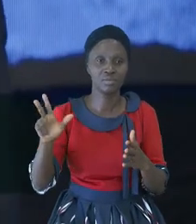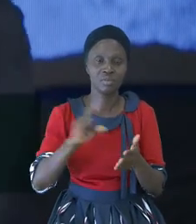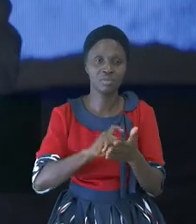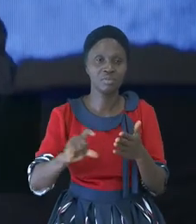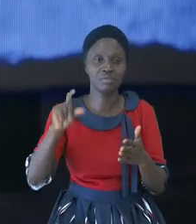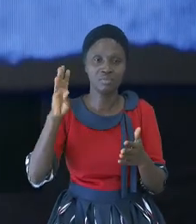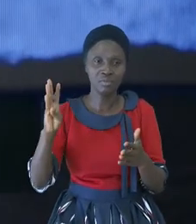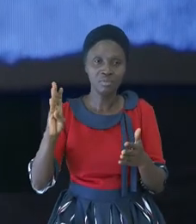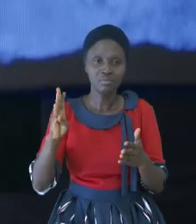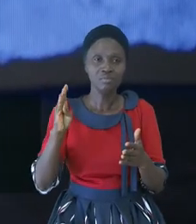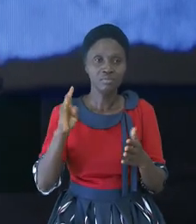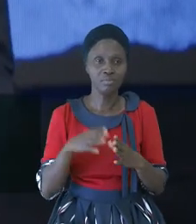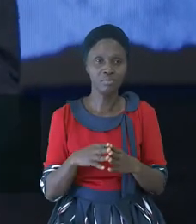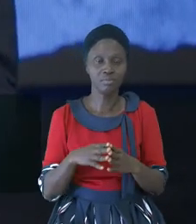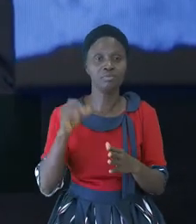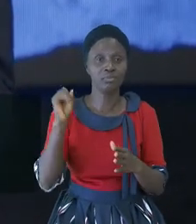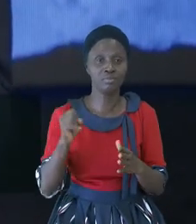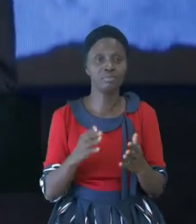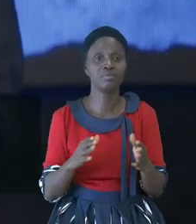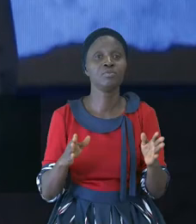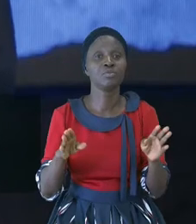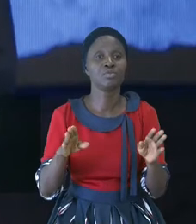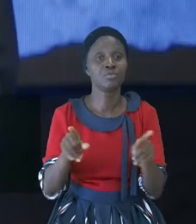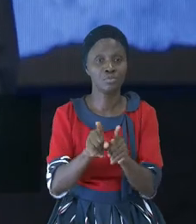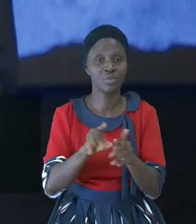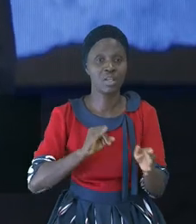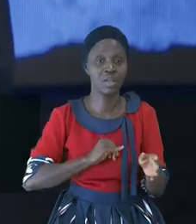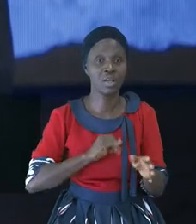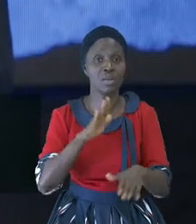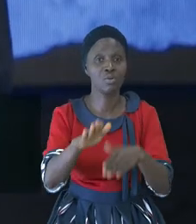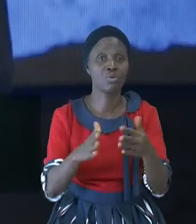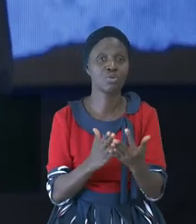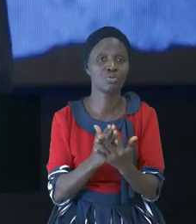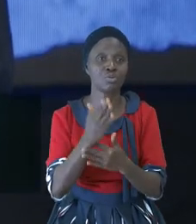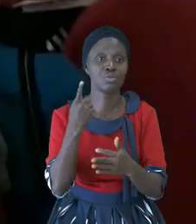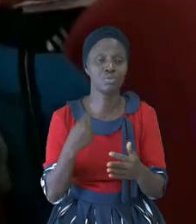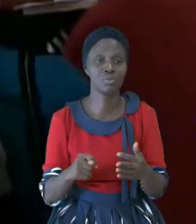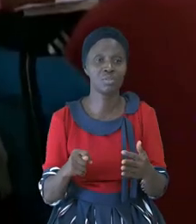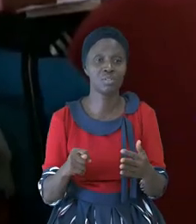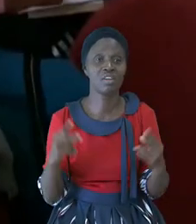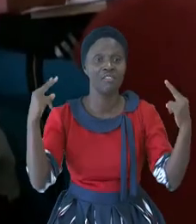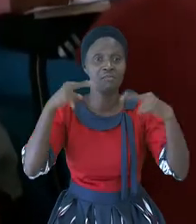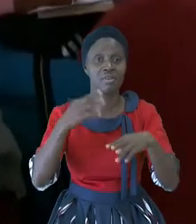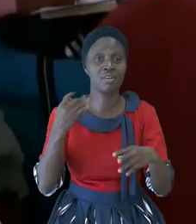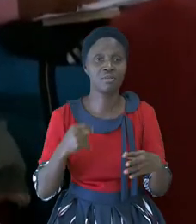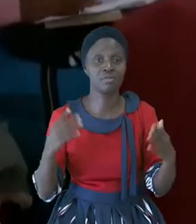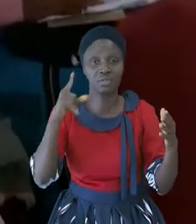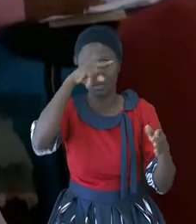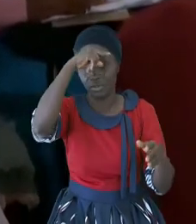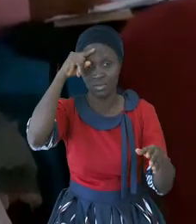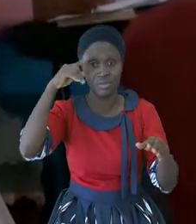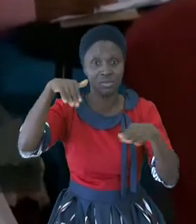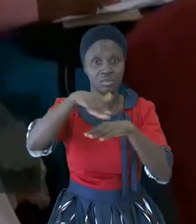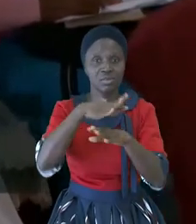fear no evil, for thou art with me. Emmanuel is with you. The God of